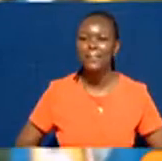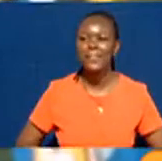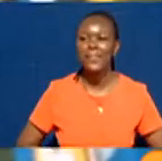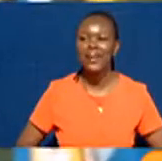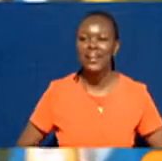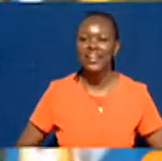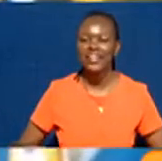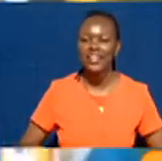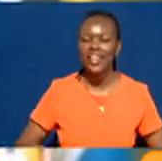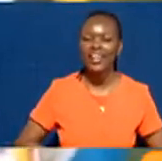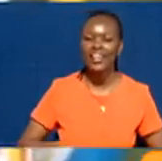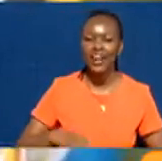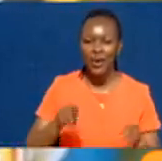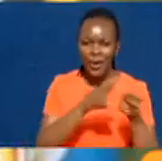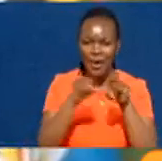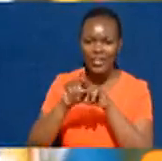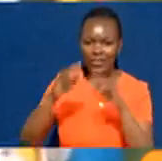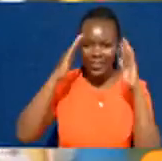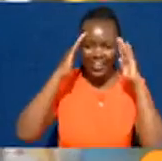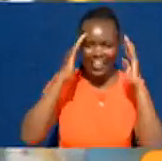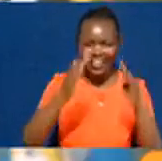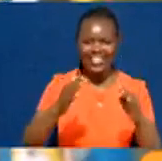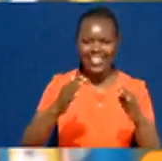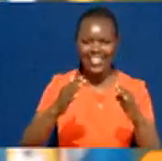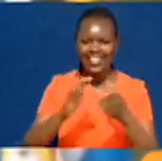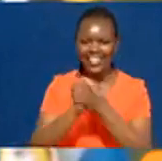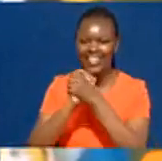and say hello to Chemutai Goinchi.